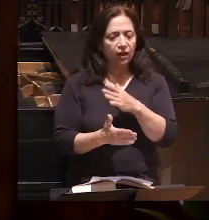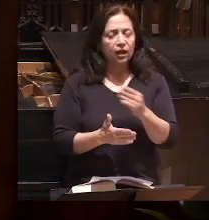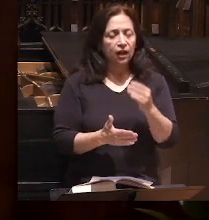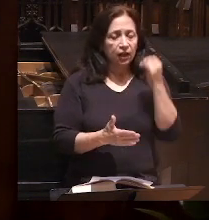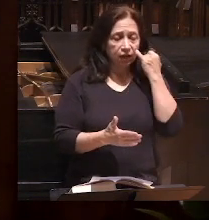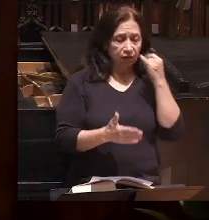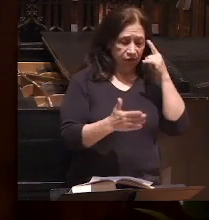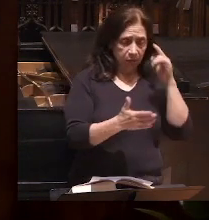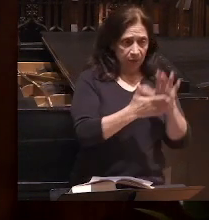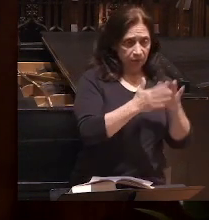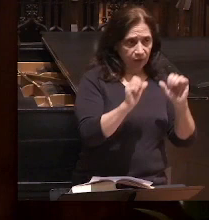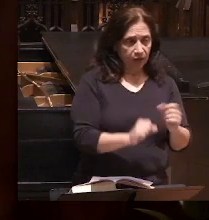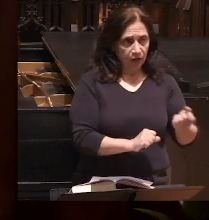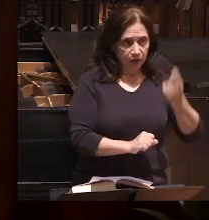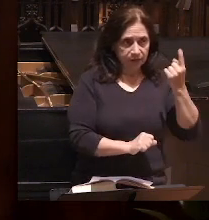understand,